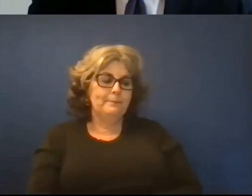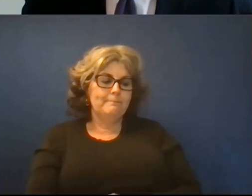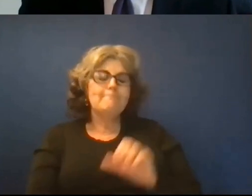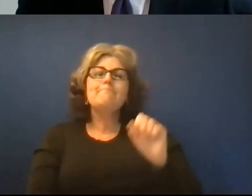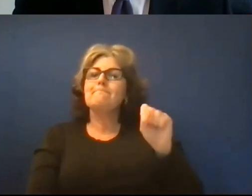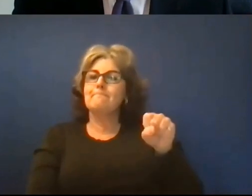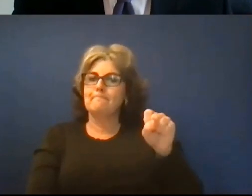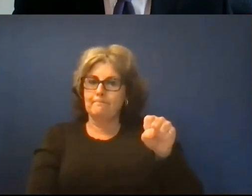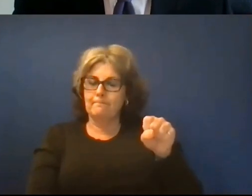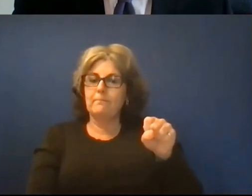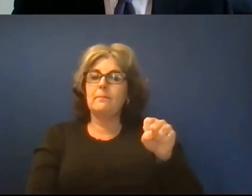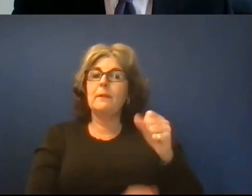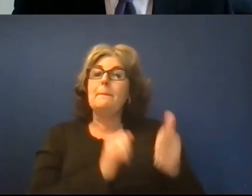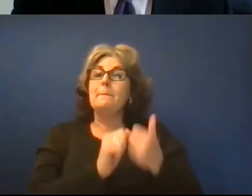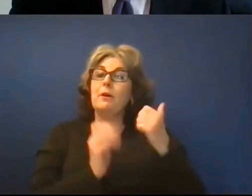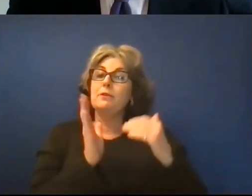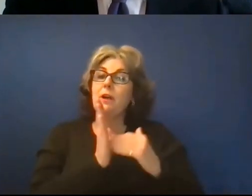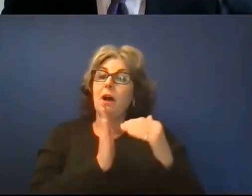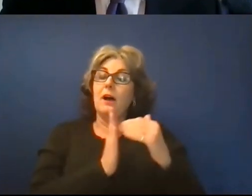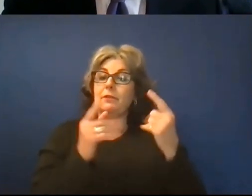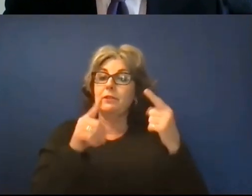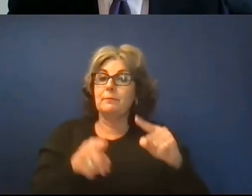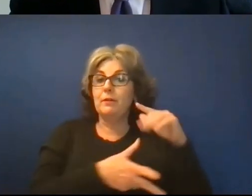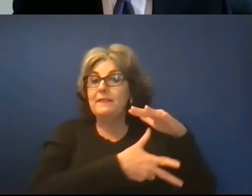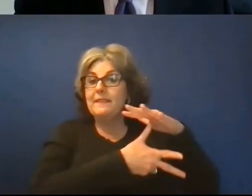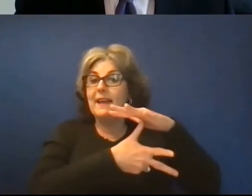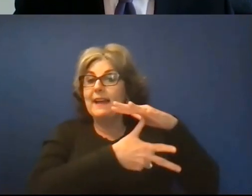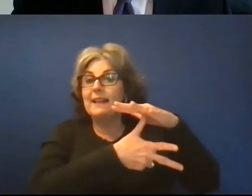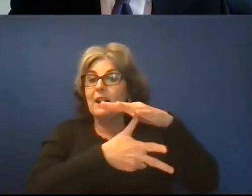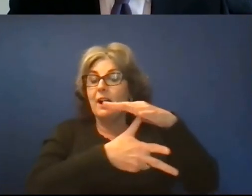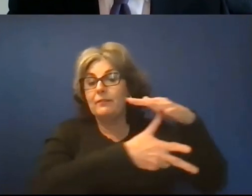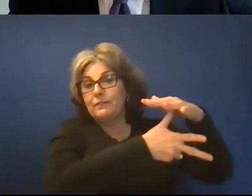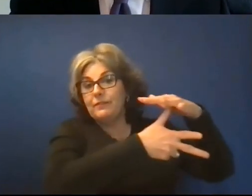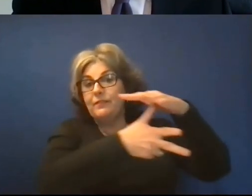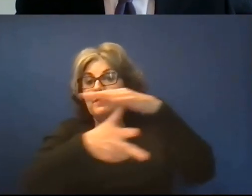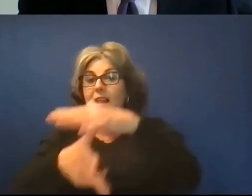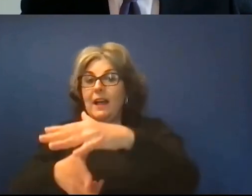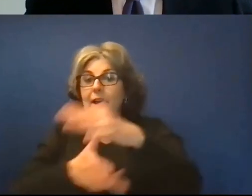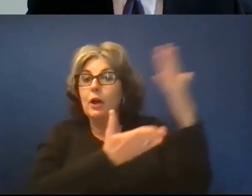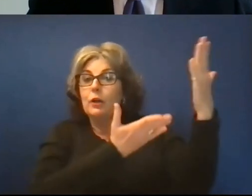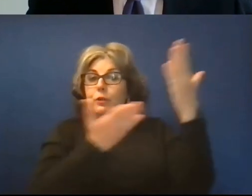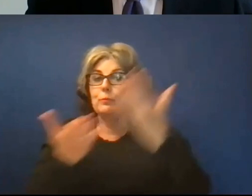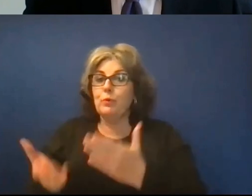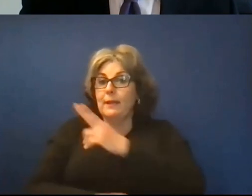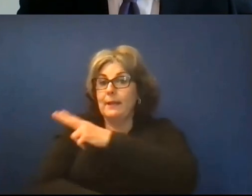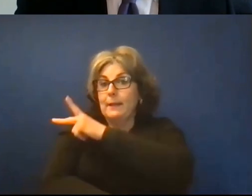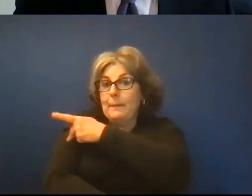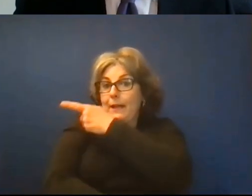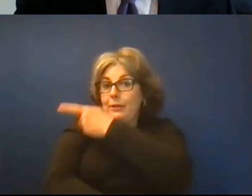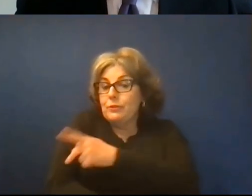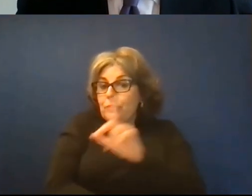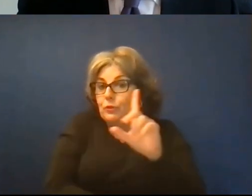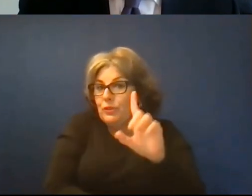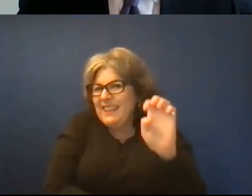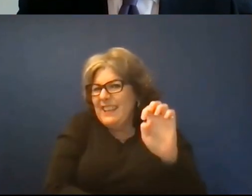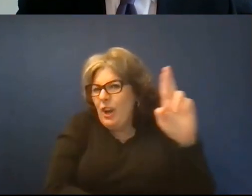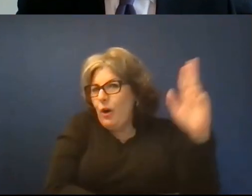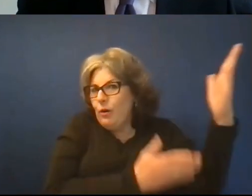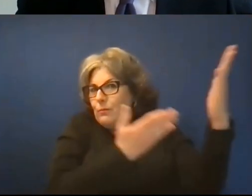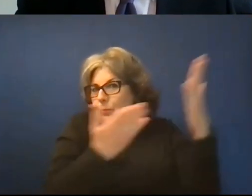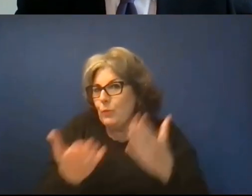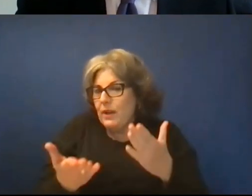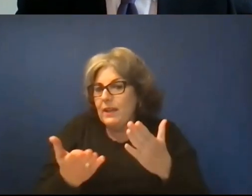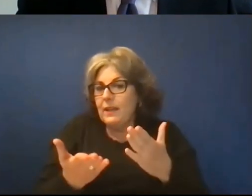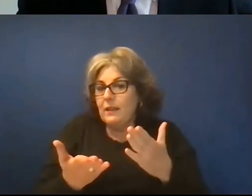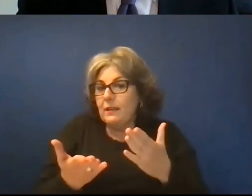We most often, if the helicopter is flying to us, it's flying to bring patients to the ER more often than not. So